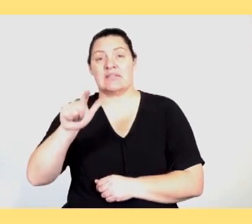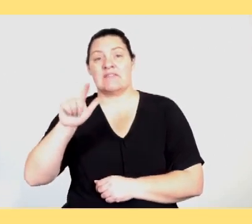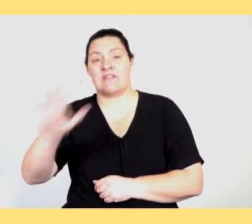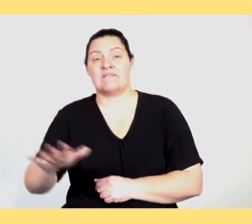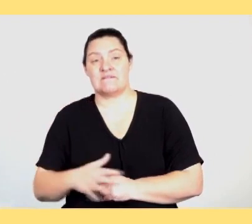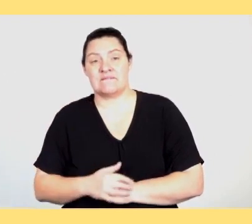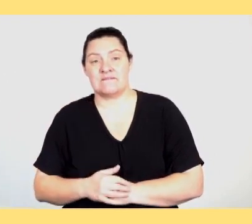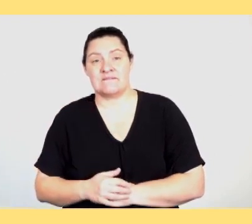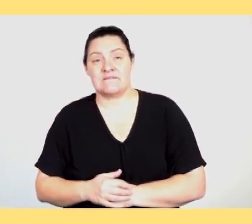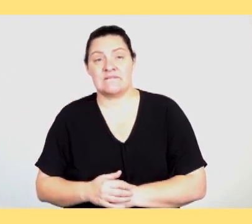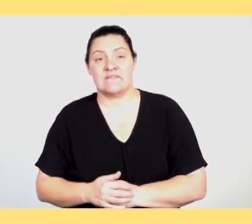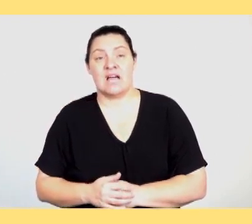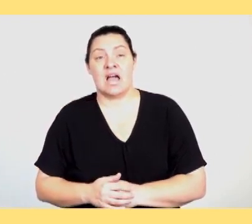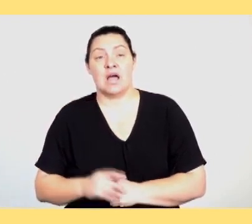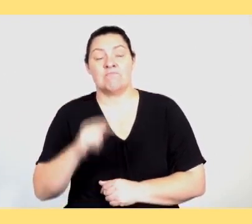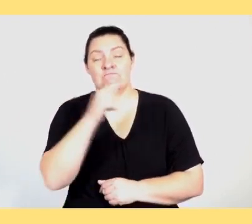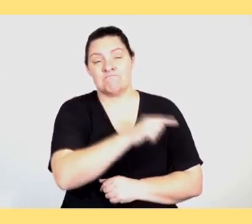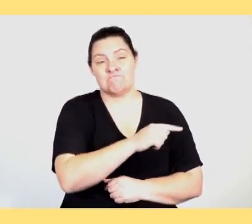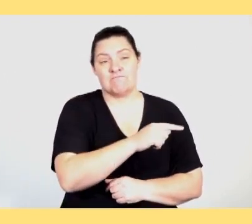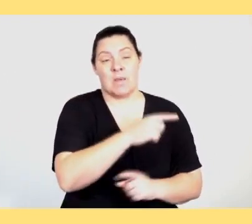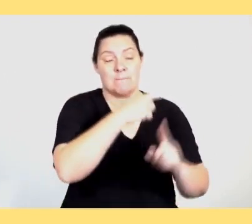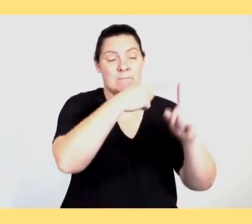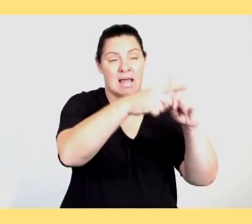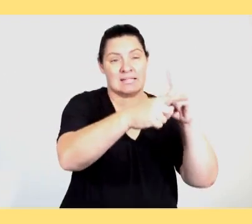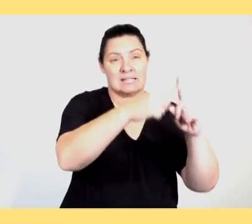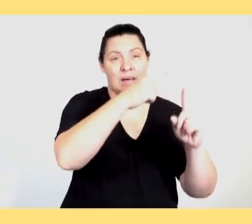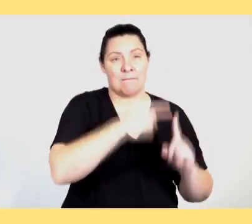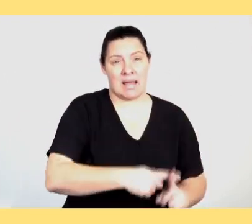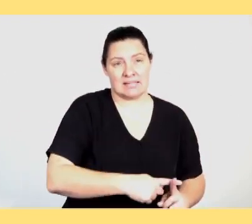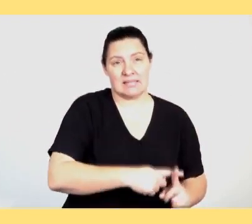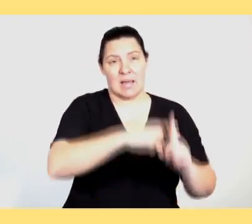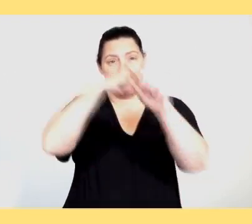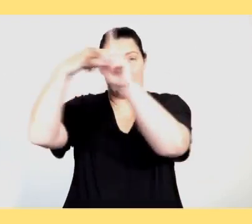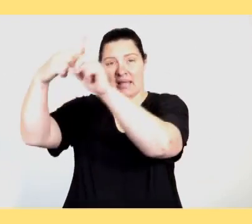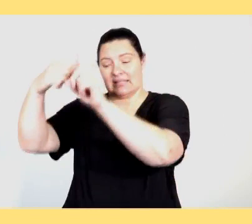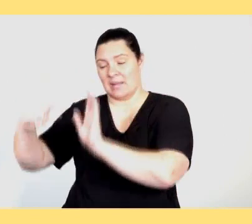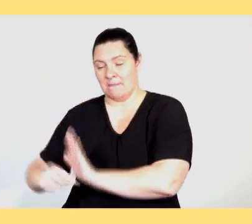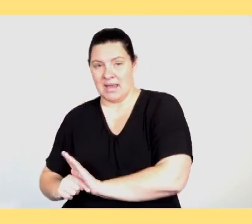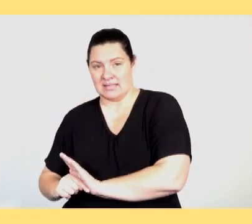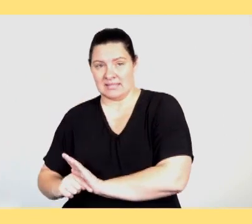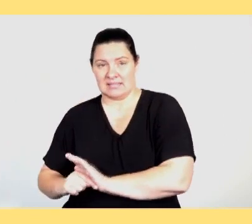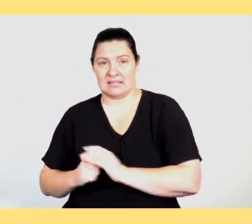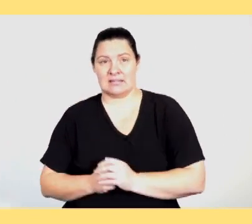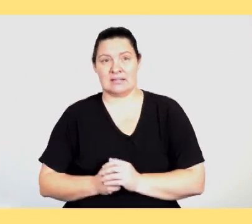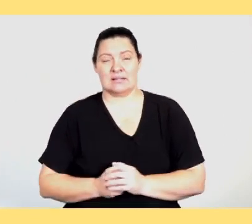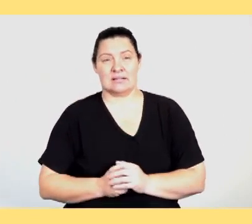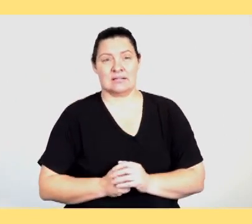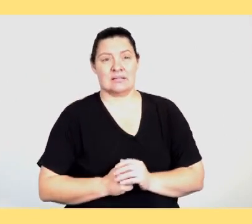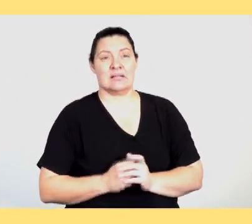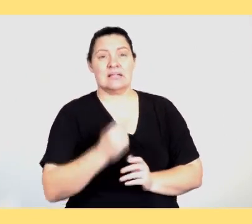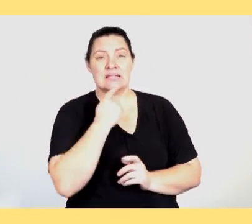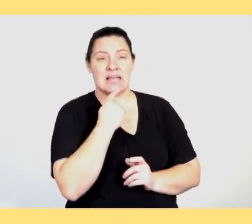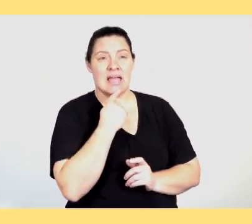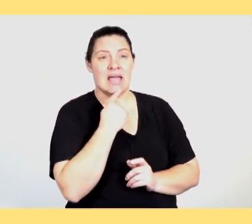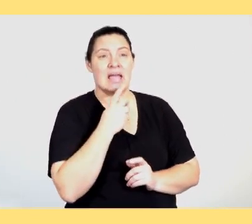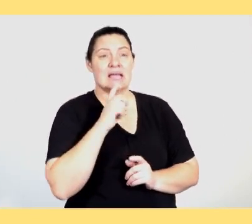23,675. And my signs are going to be plus, plus, plus, and it's a minus. Let's quickly see.